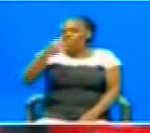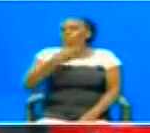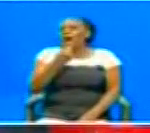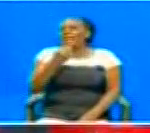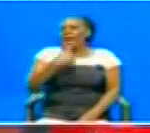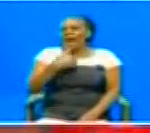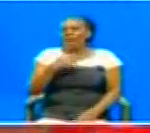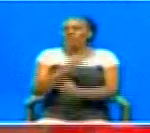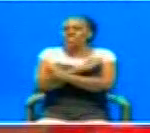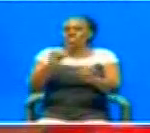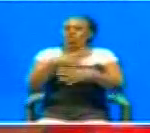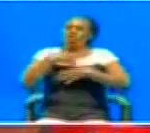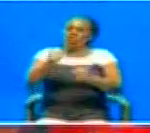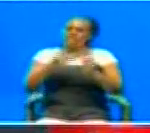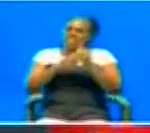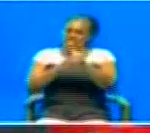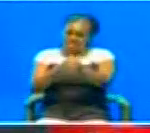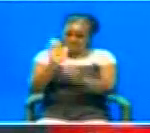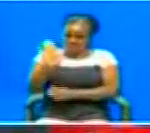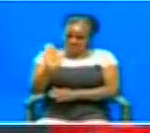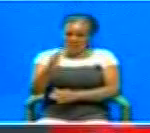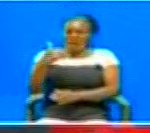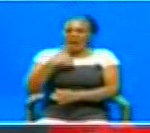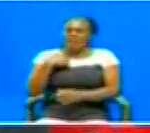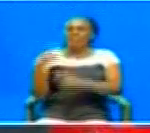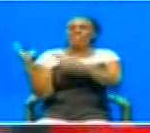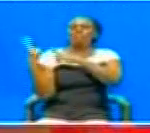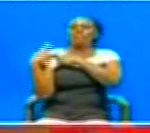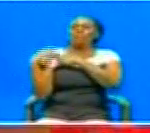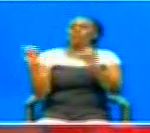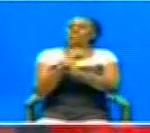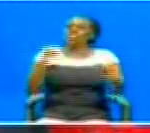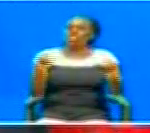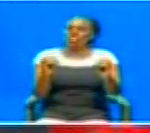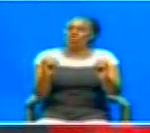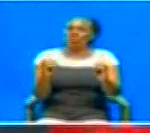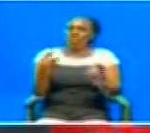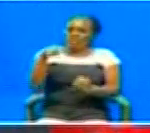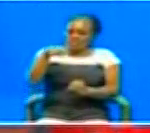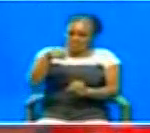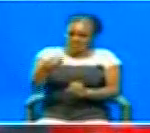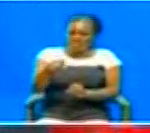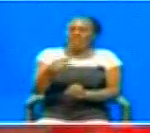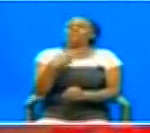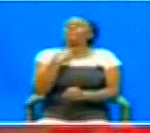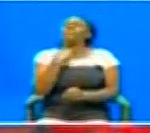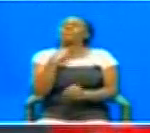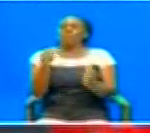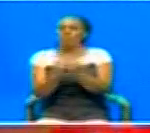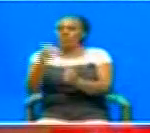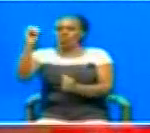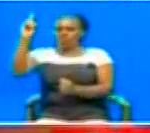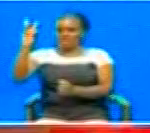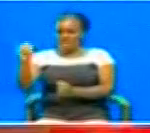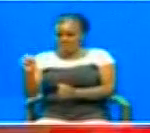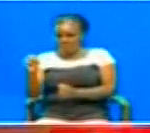the confidence of his party leader, he doesn't have a mandate because he's not elected. He's a hostage of ODM because his constituency is